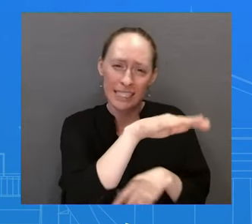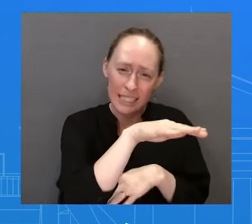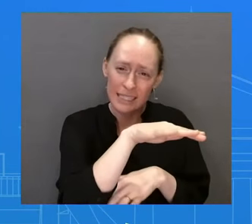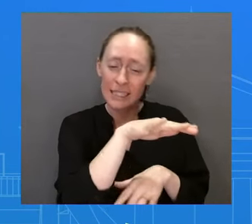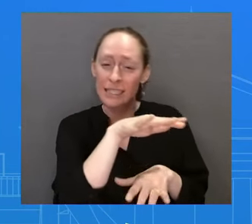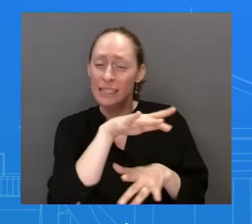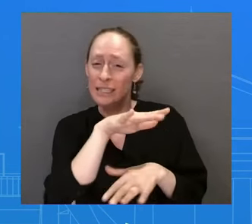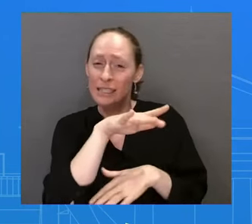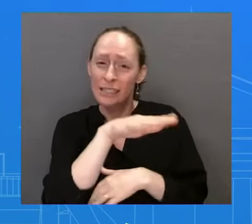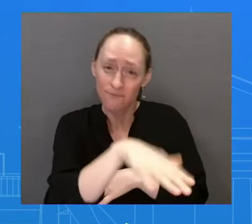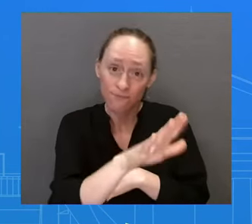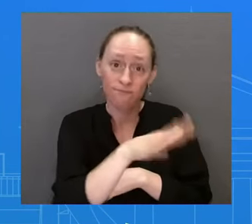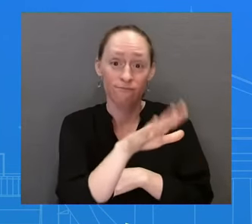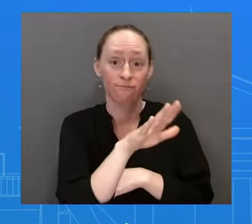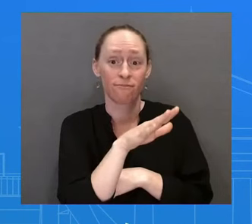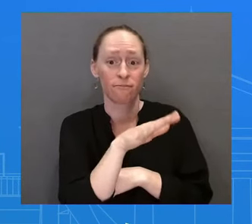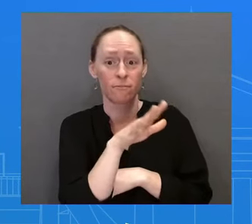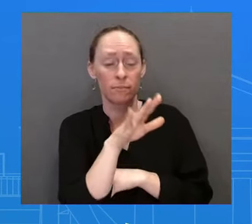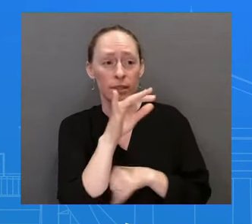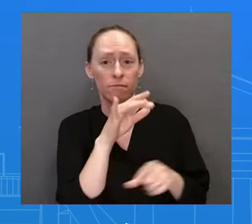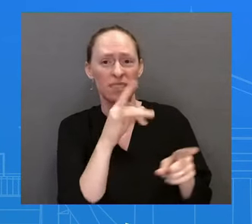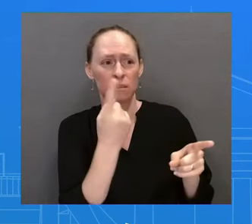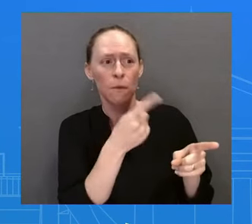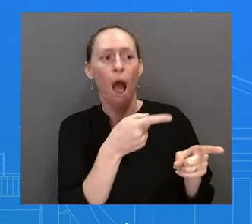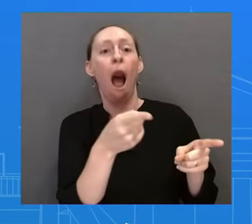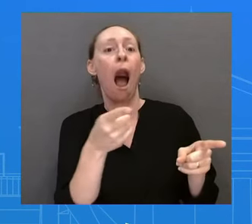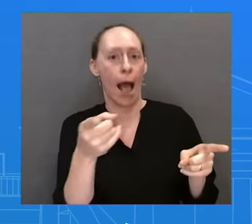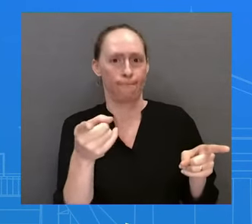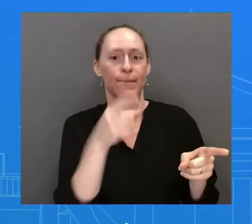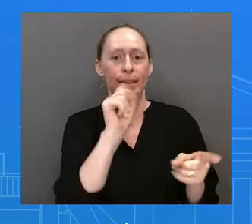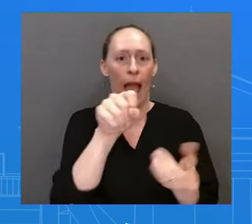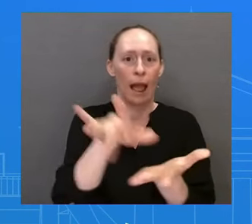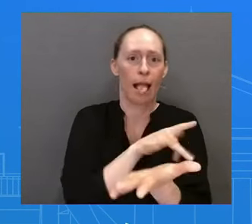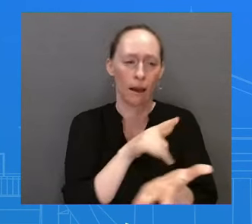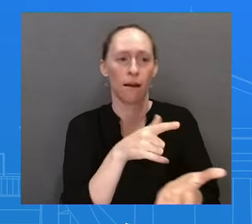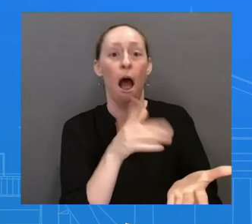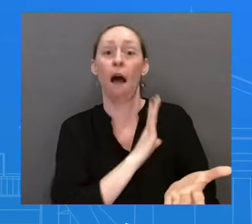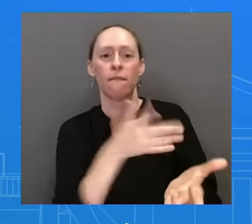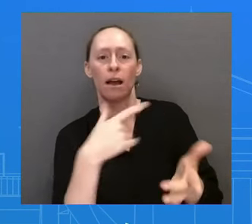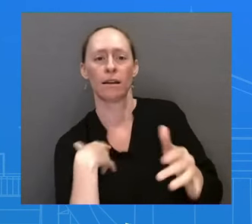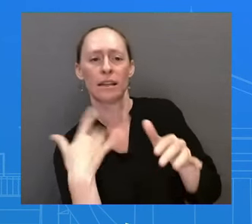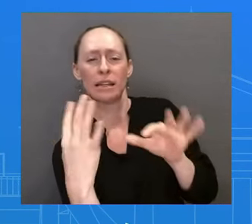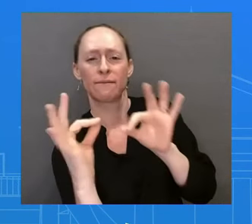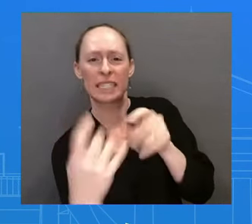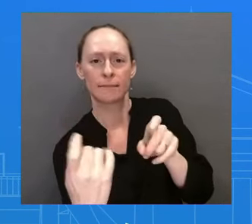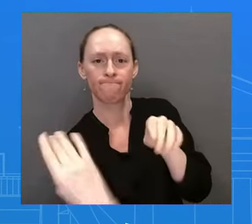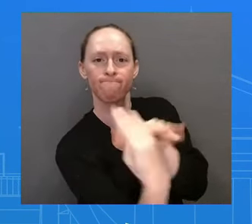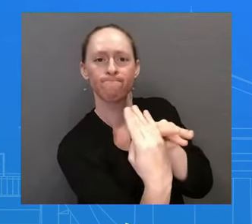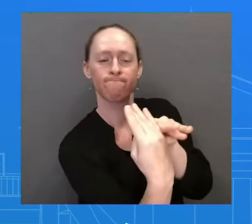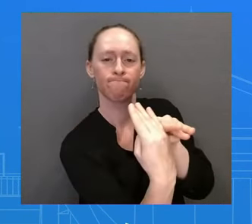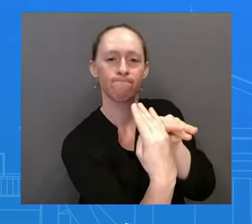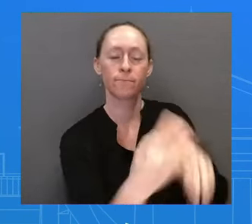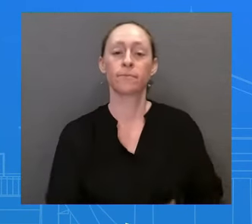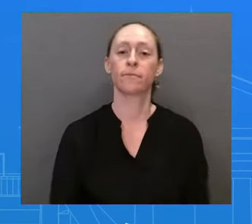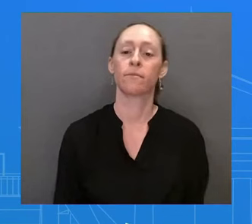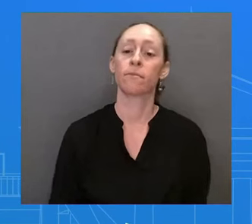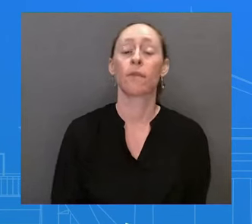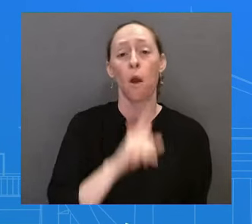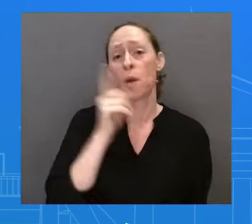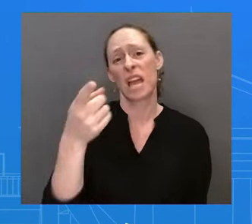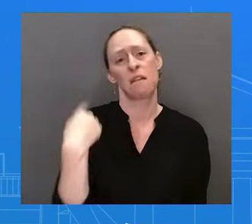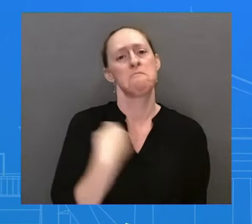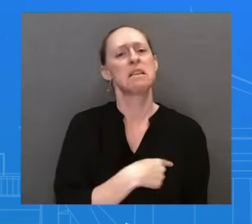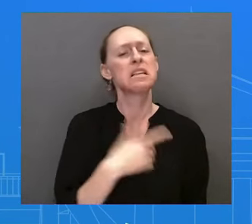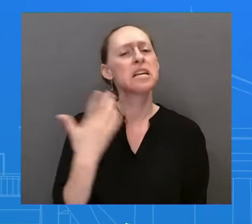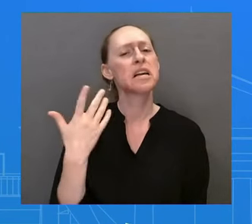and we're going to keep doing that. And the last thing I'd say is we're confident that we can continue to protect our